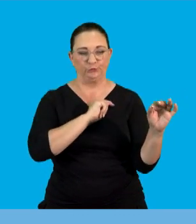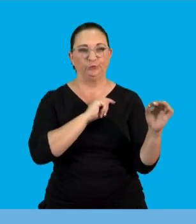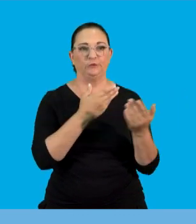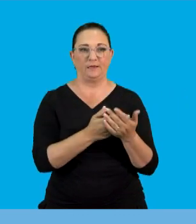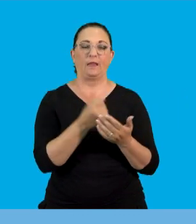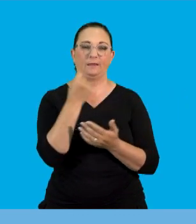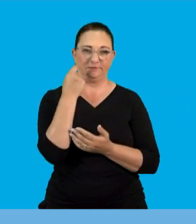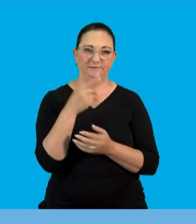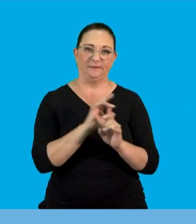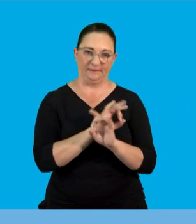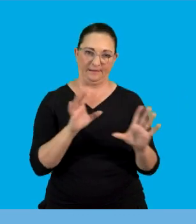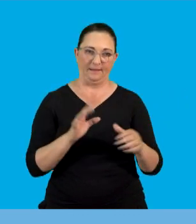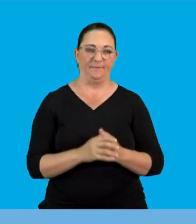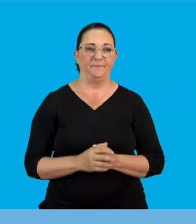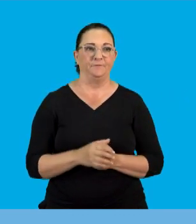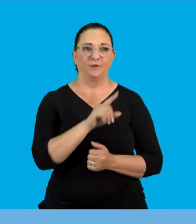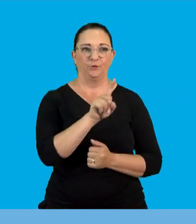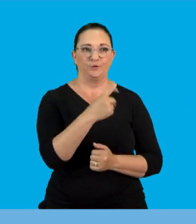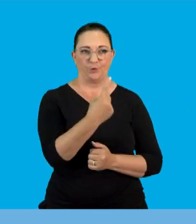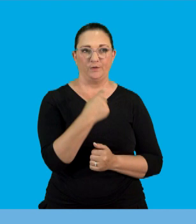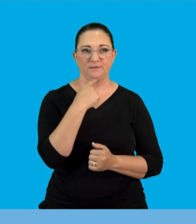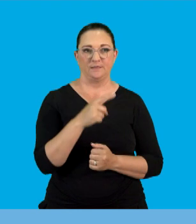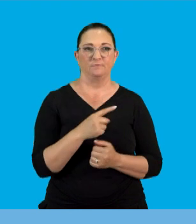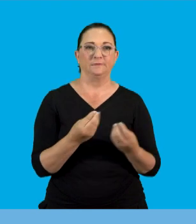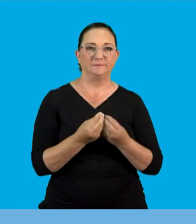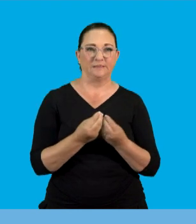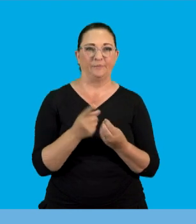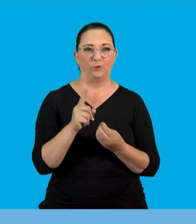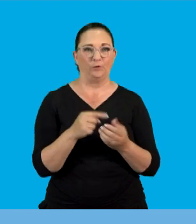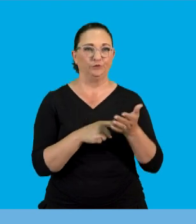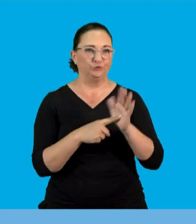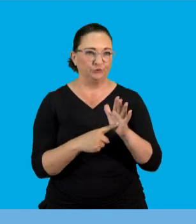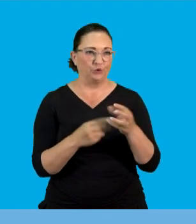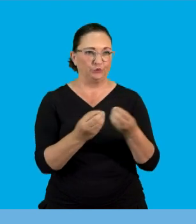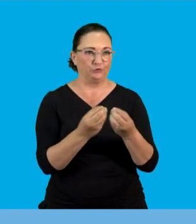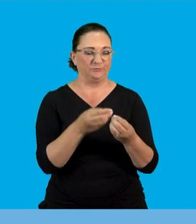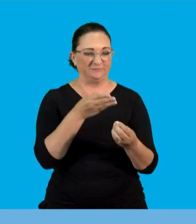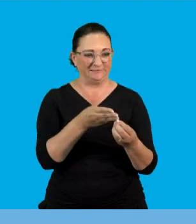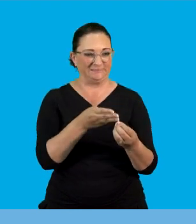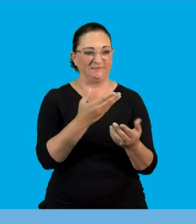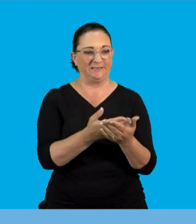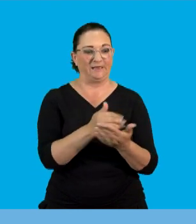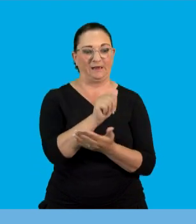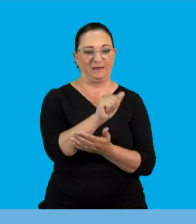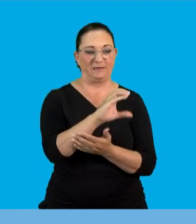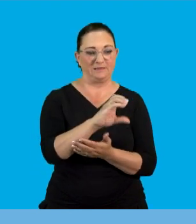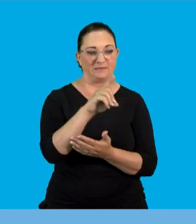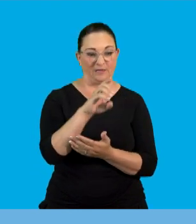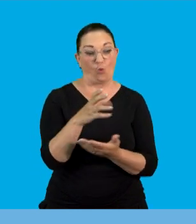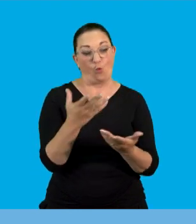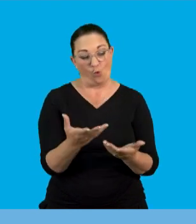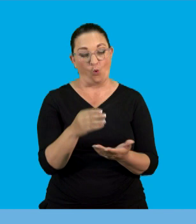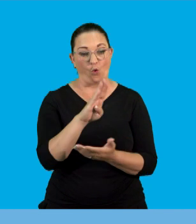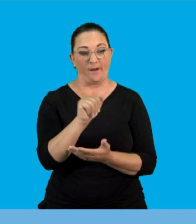the sentences make sense. So question 1, something which shows whether a substance is an acid or